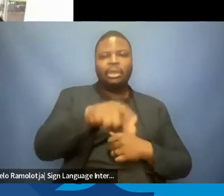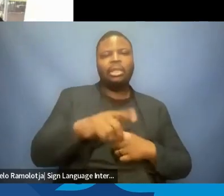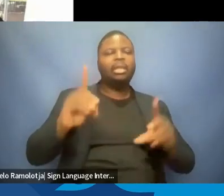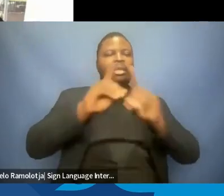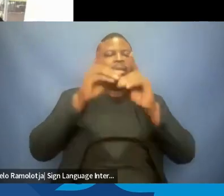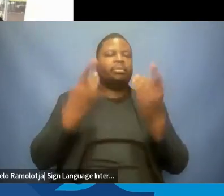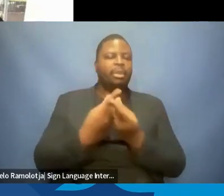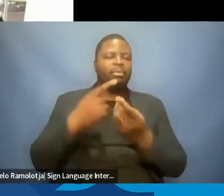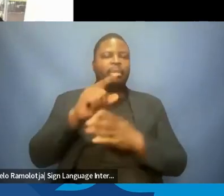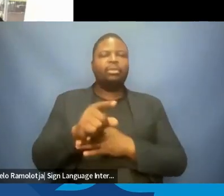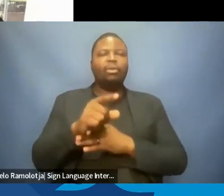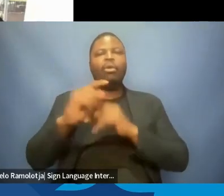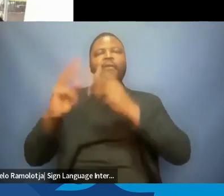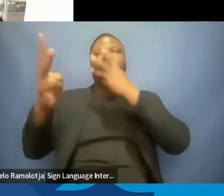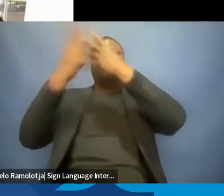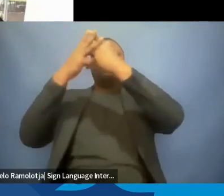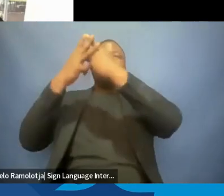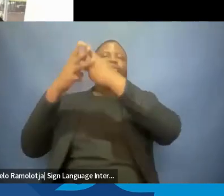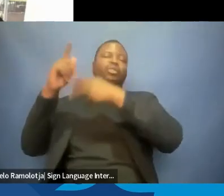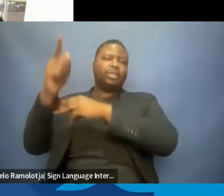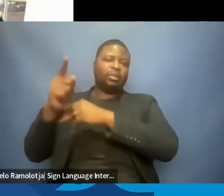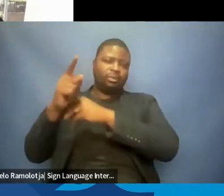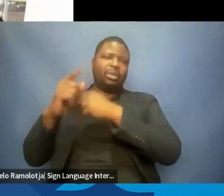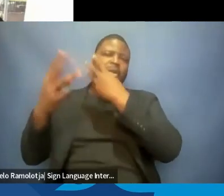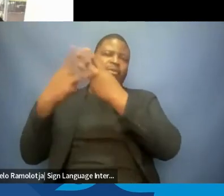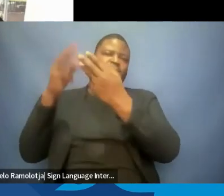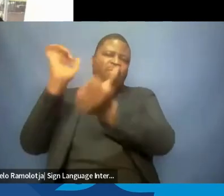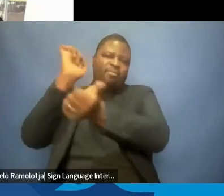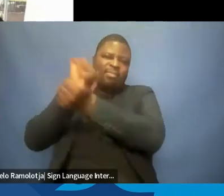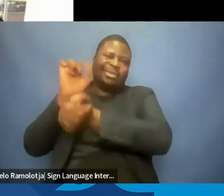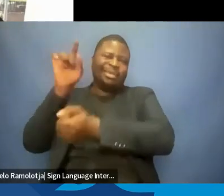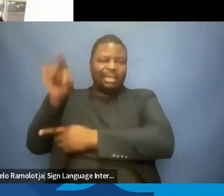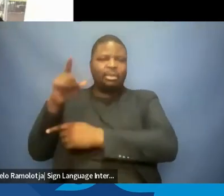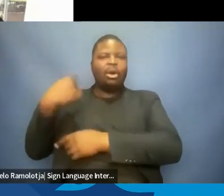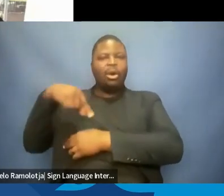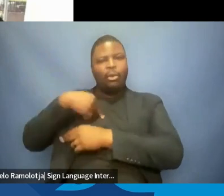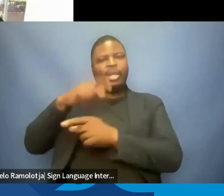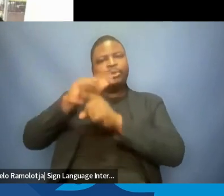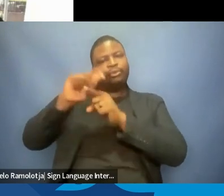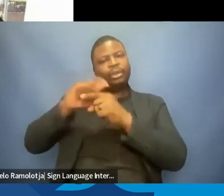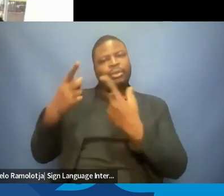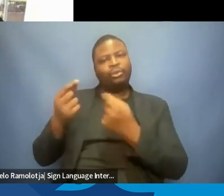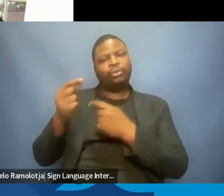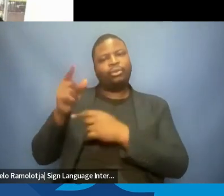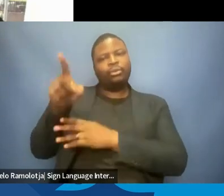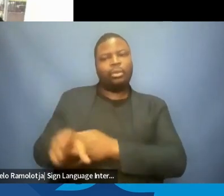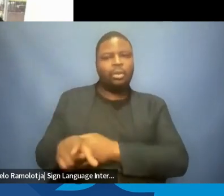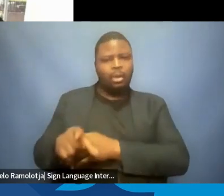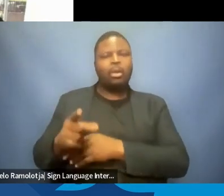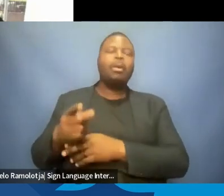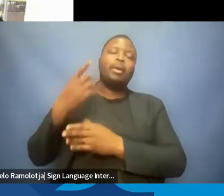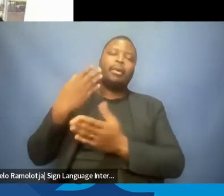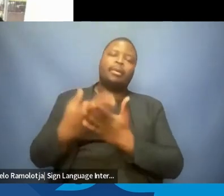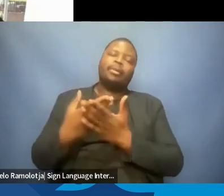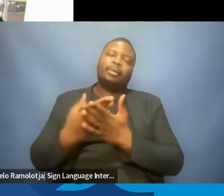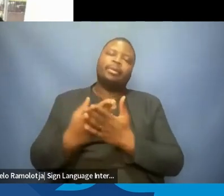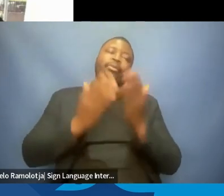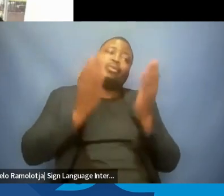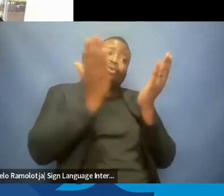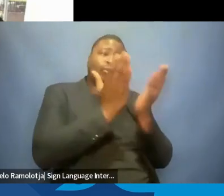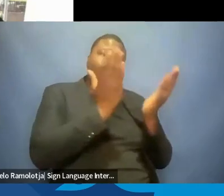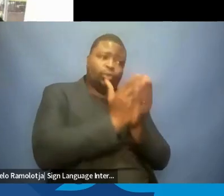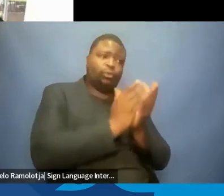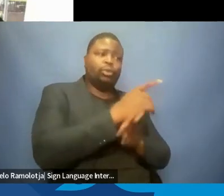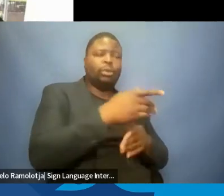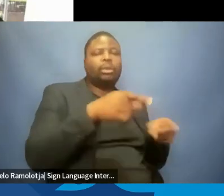institutions. We also provide training to professionals at health facilities, and we've also done training at Department